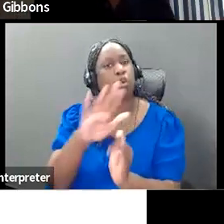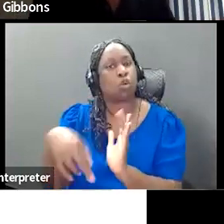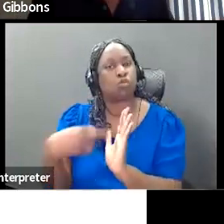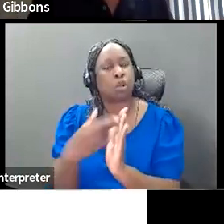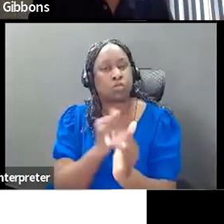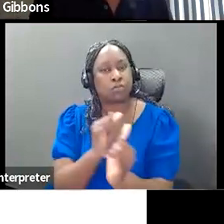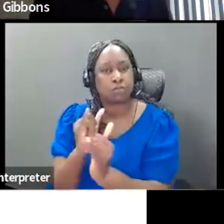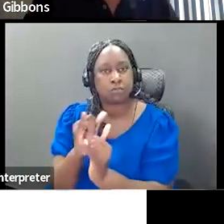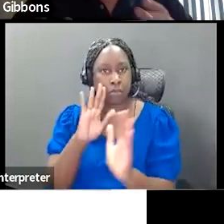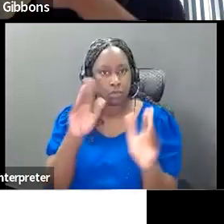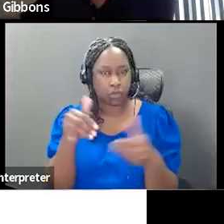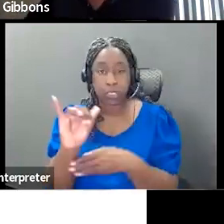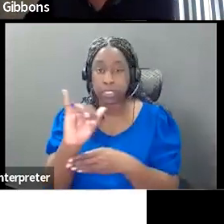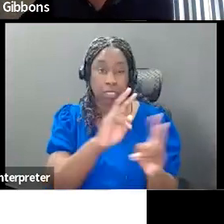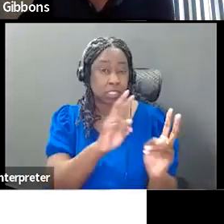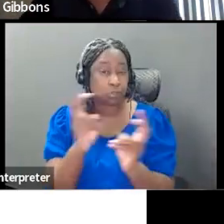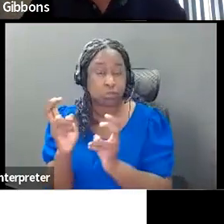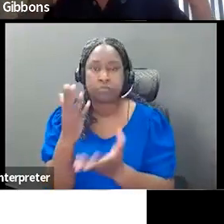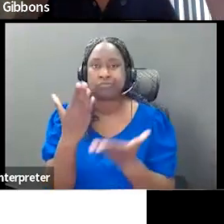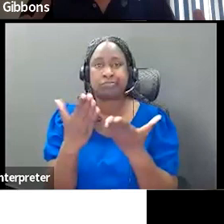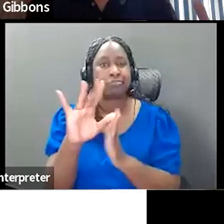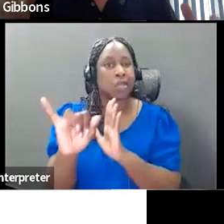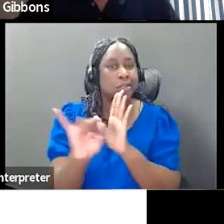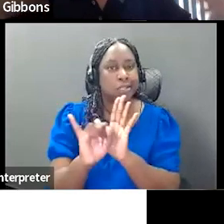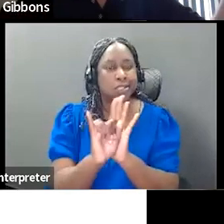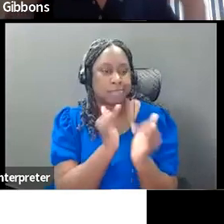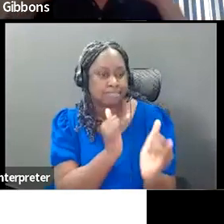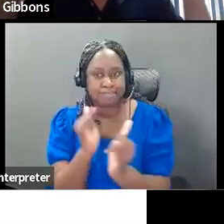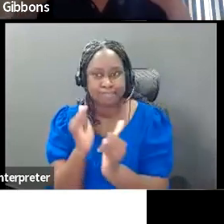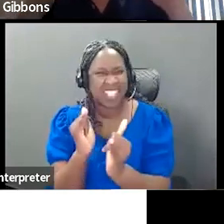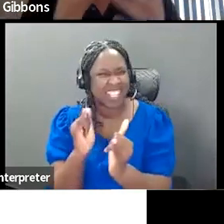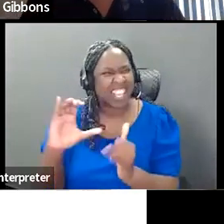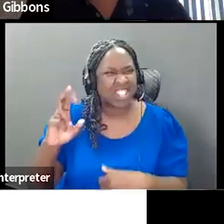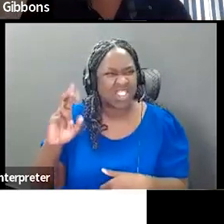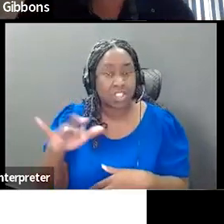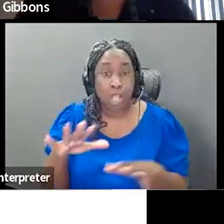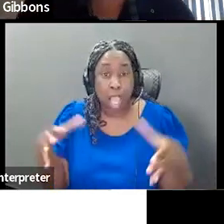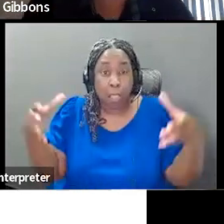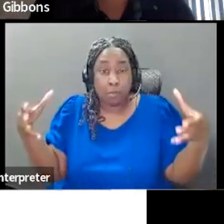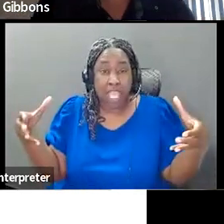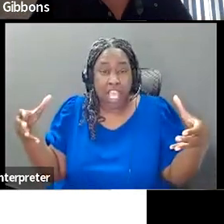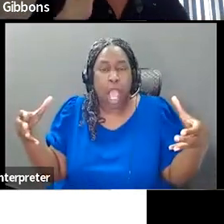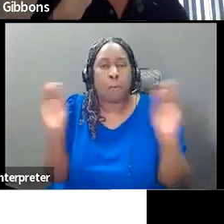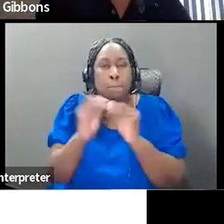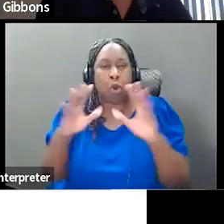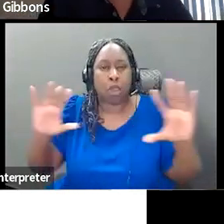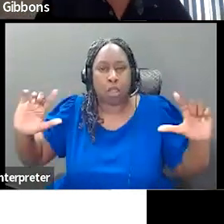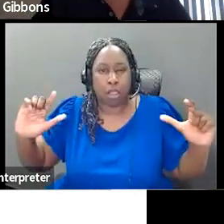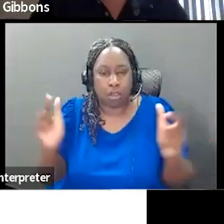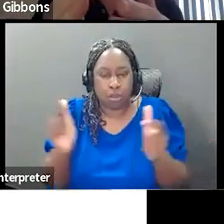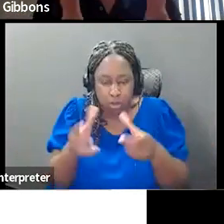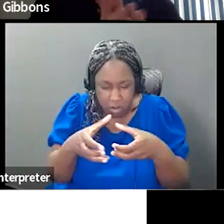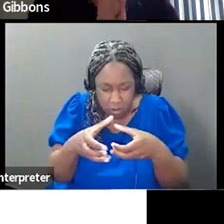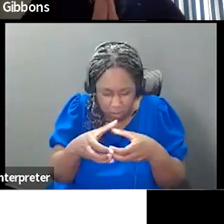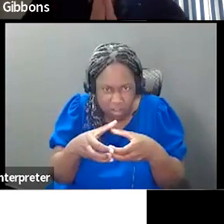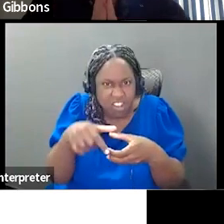focused on the same issues that you're working on, or maybe they share an identity. And that's what Circles is all about, is shrinking the network to make it more valuable and useful to you. It is free if you're a network